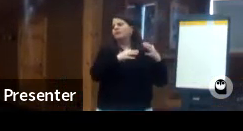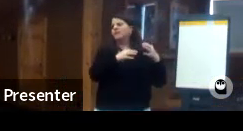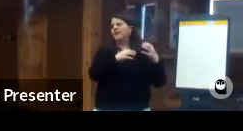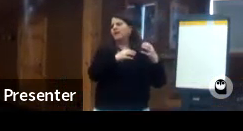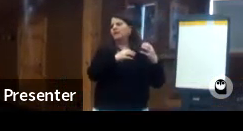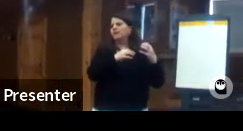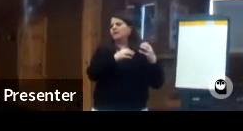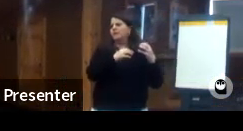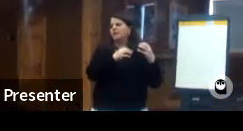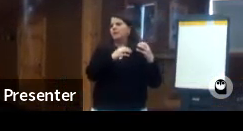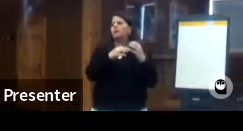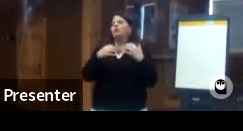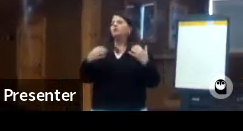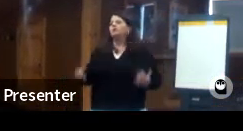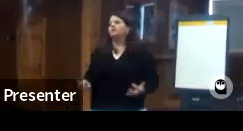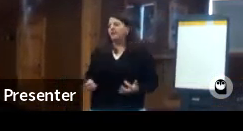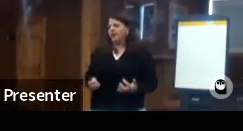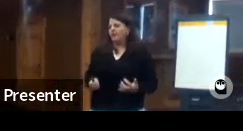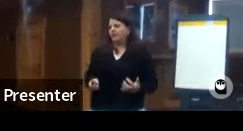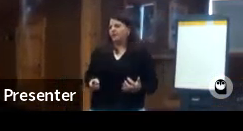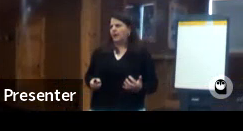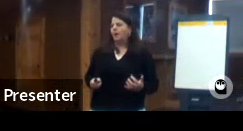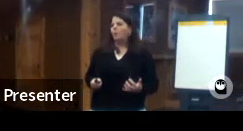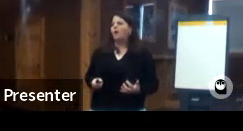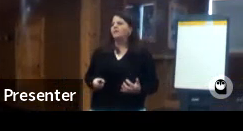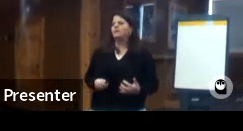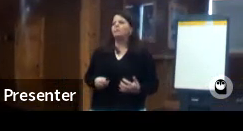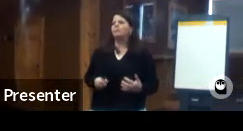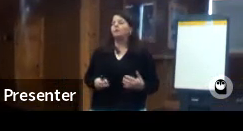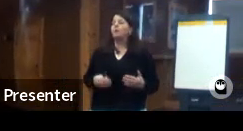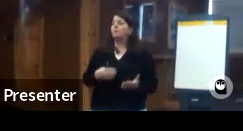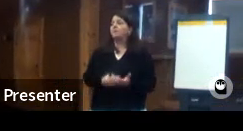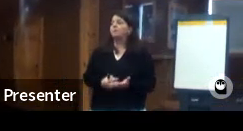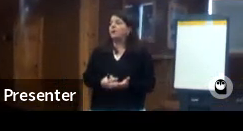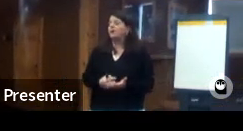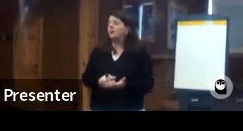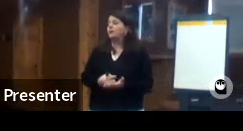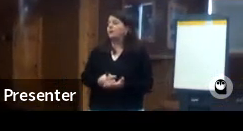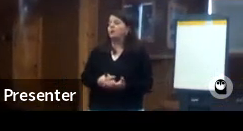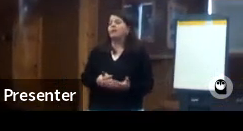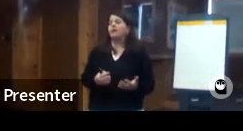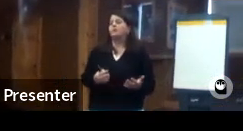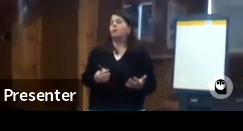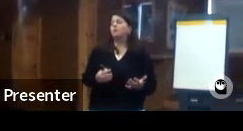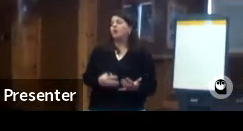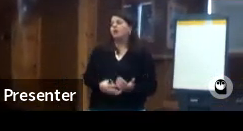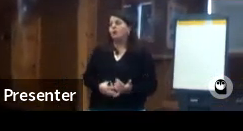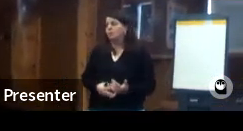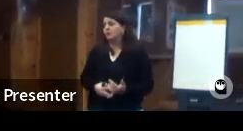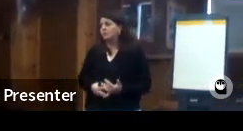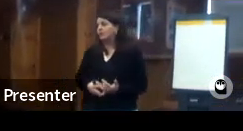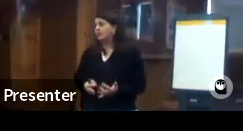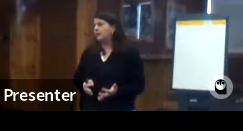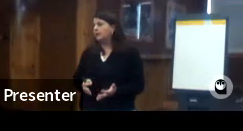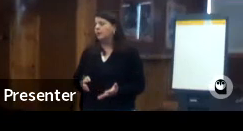people understand the cultural dynamics about why someone would not participate in a court case or would not